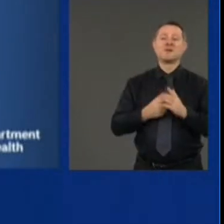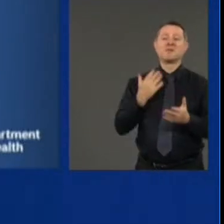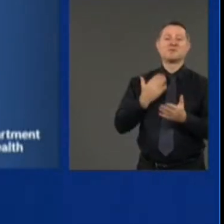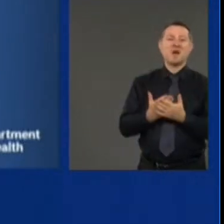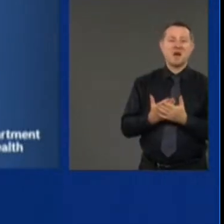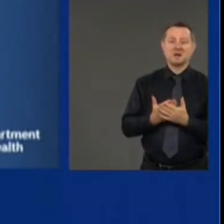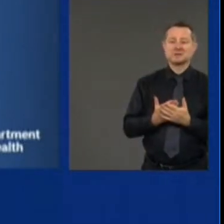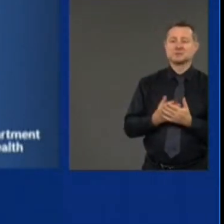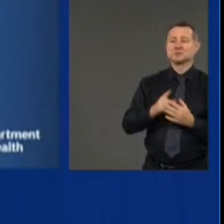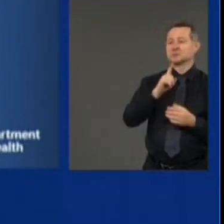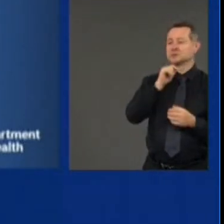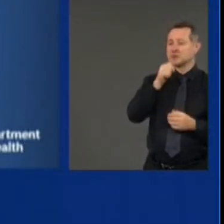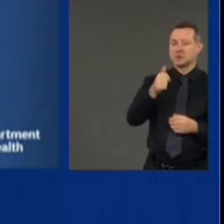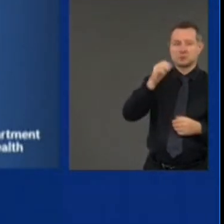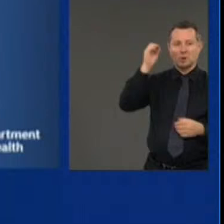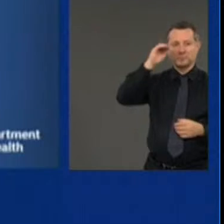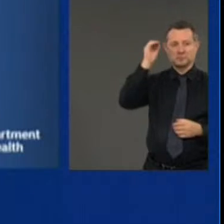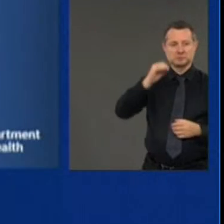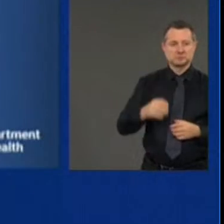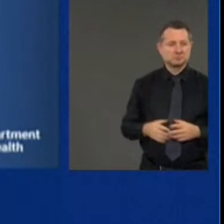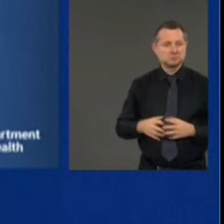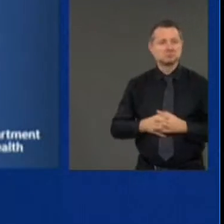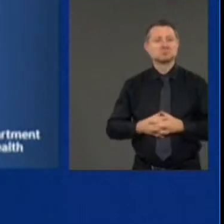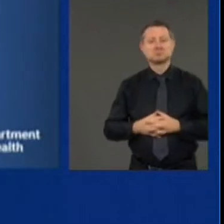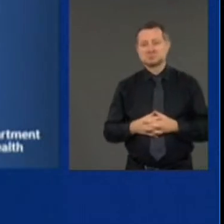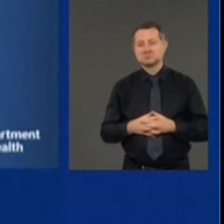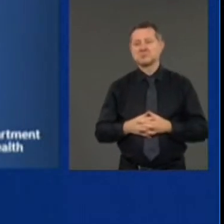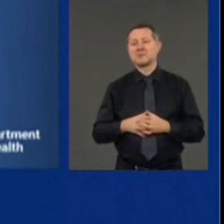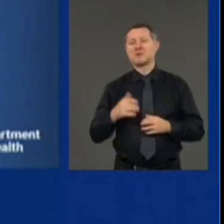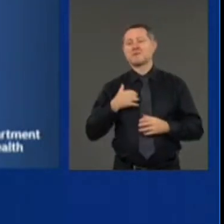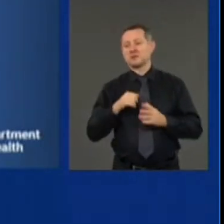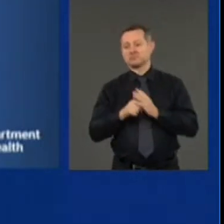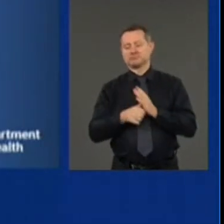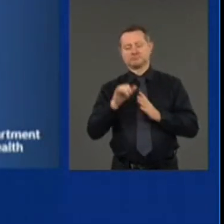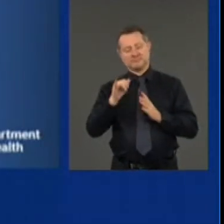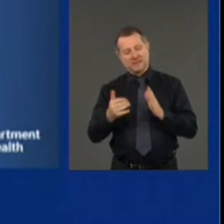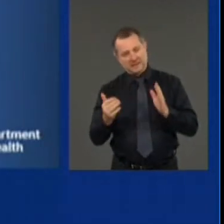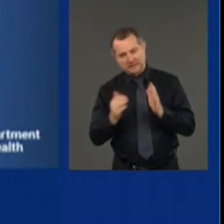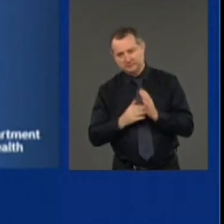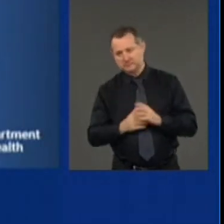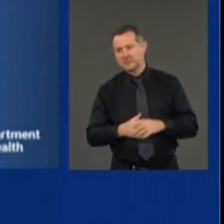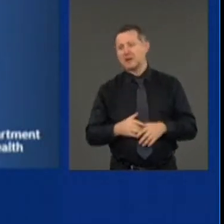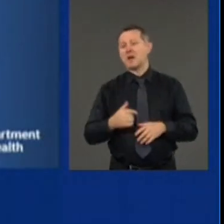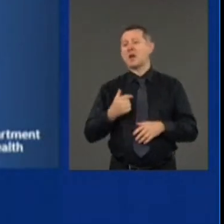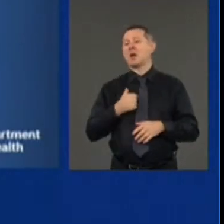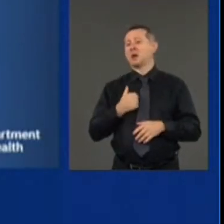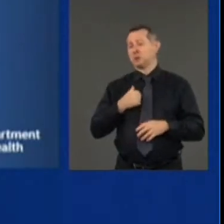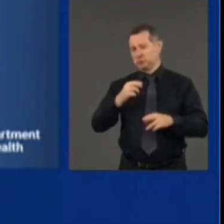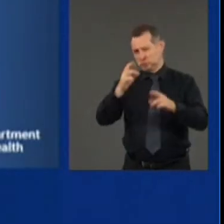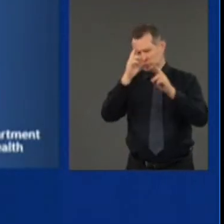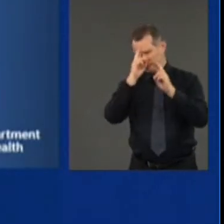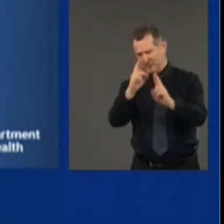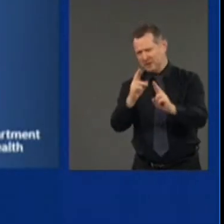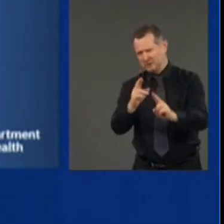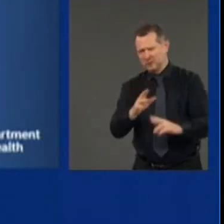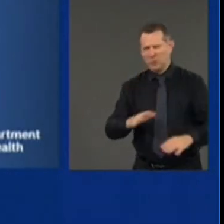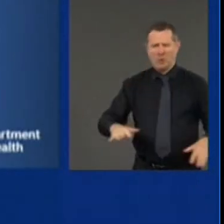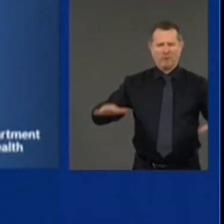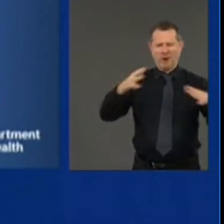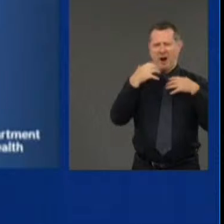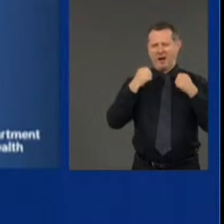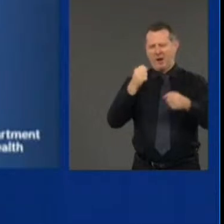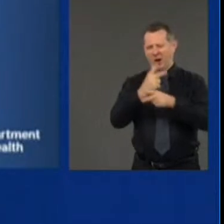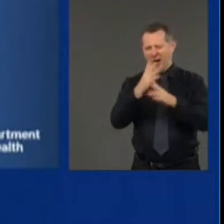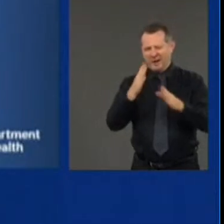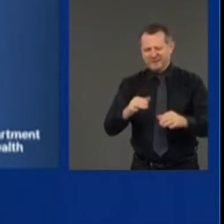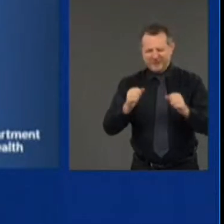not opinions. I close by reiterating what I said at the beginning. I admire and I respect all the health professionals across